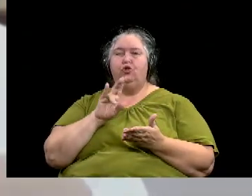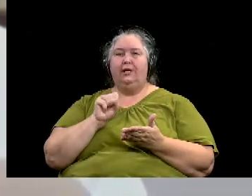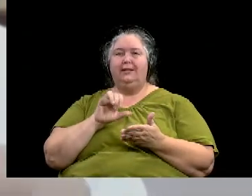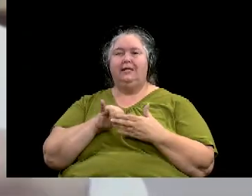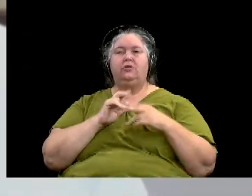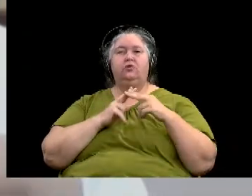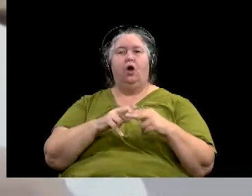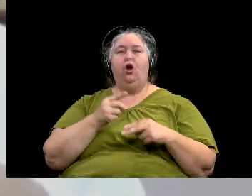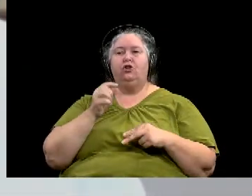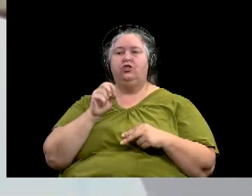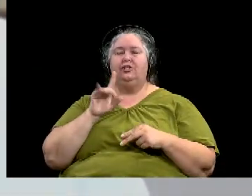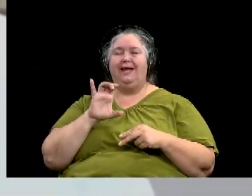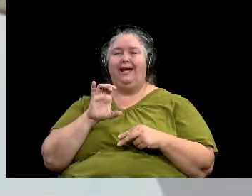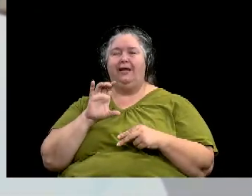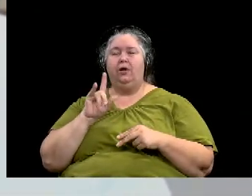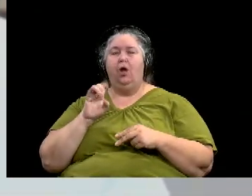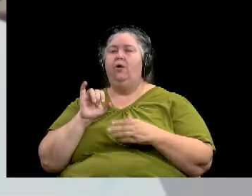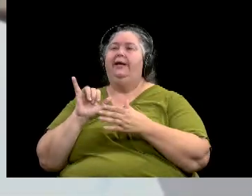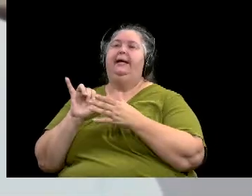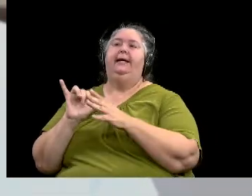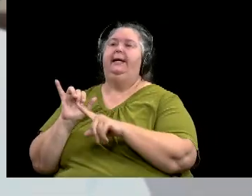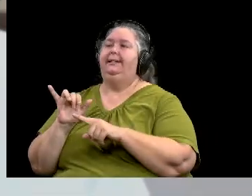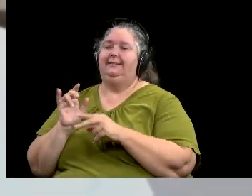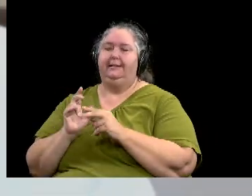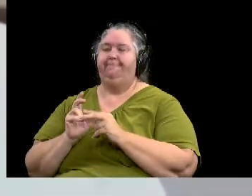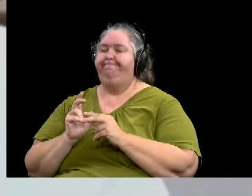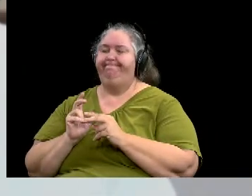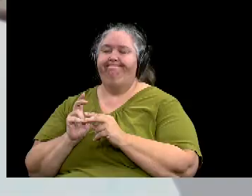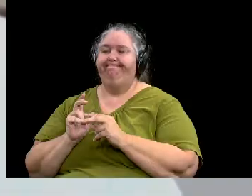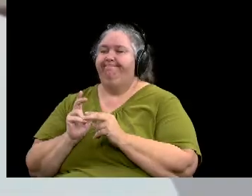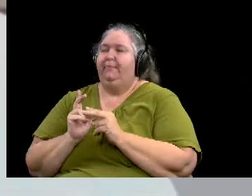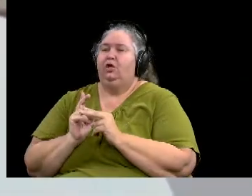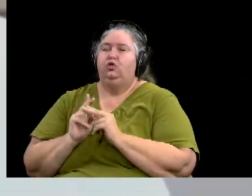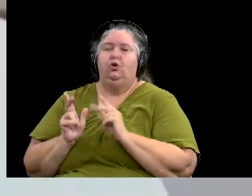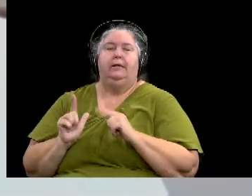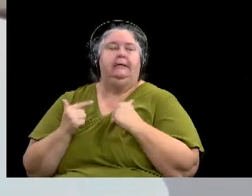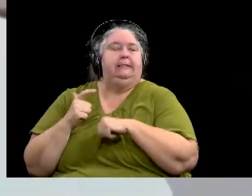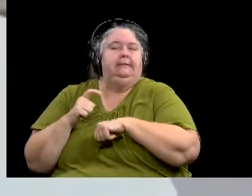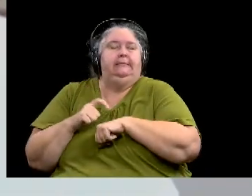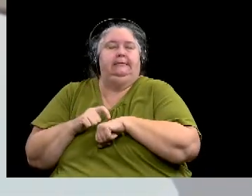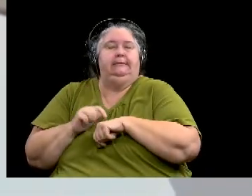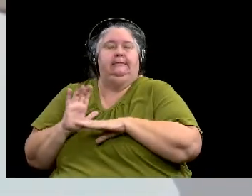tiny little span of genetic material that enters into the